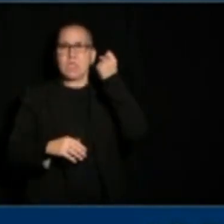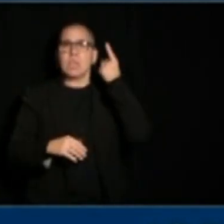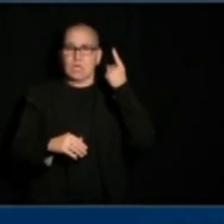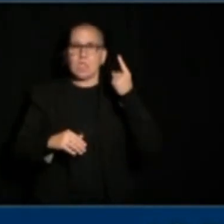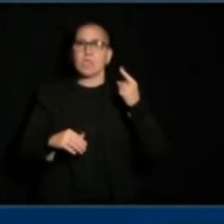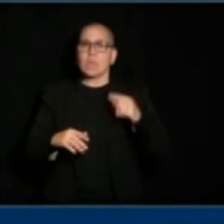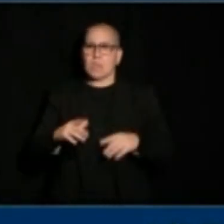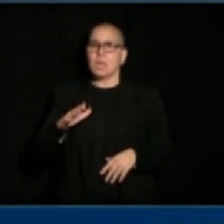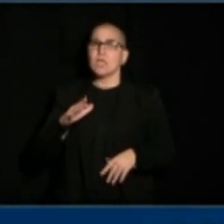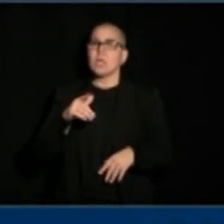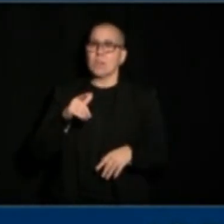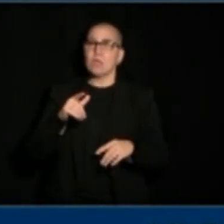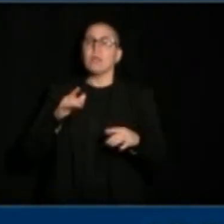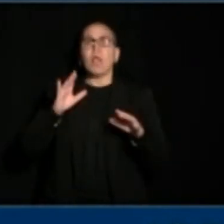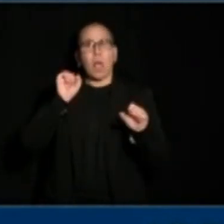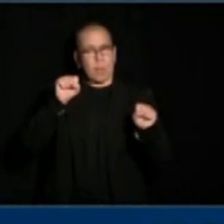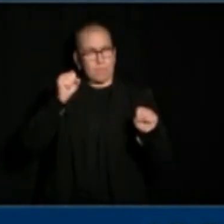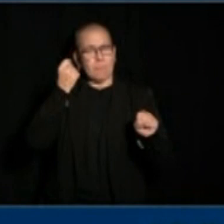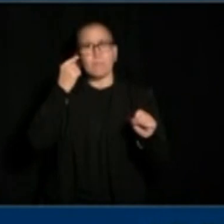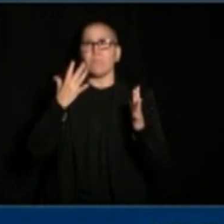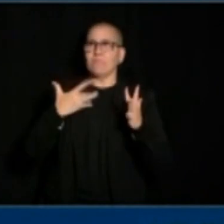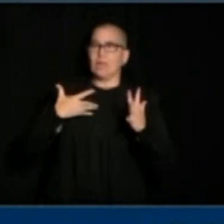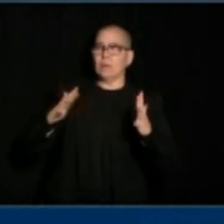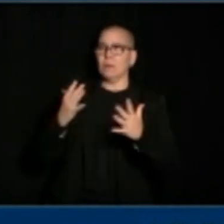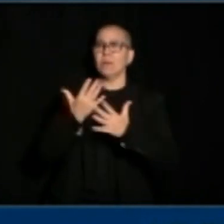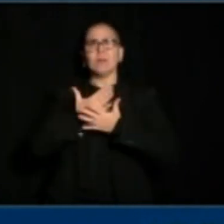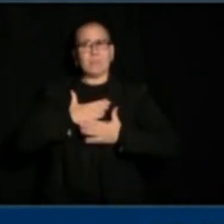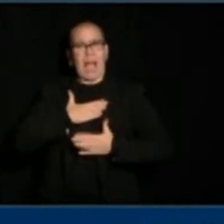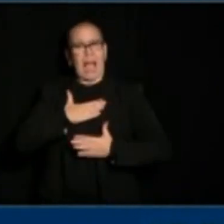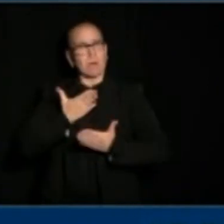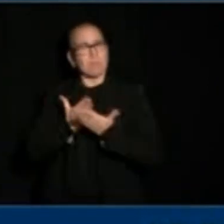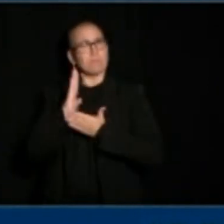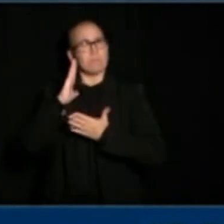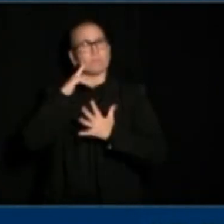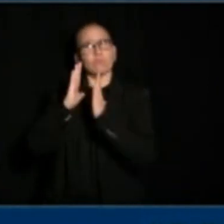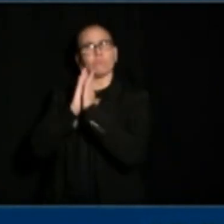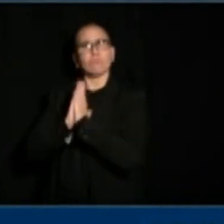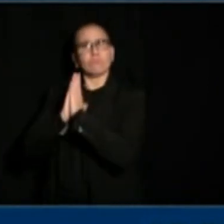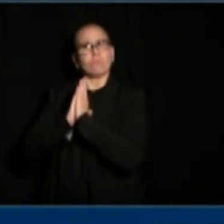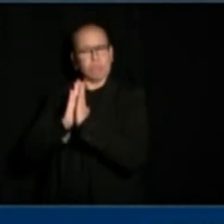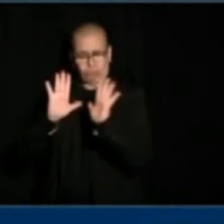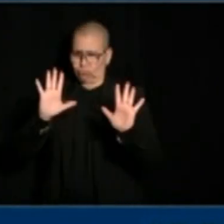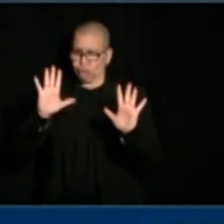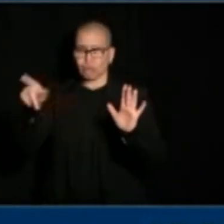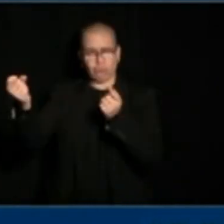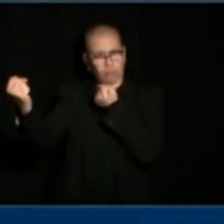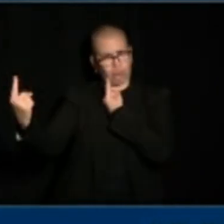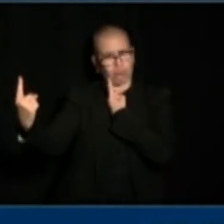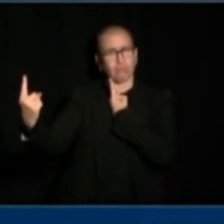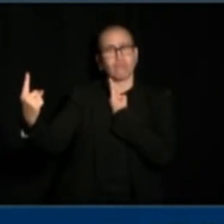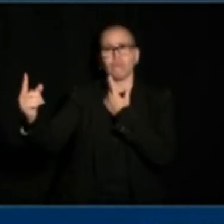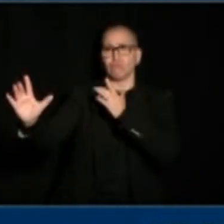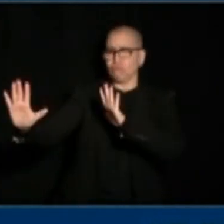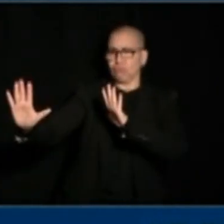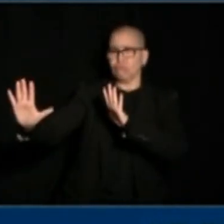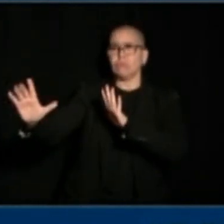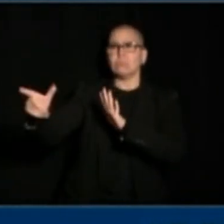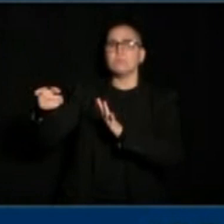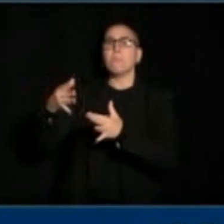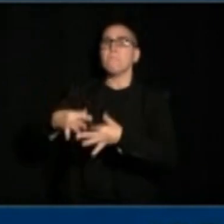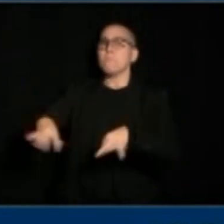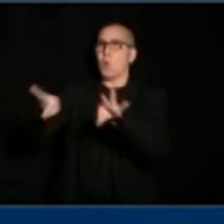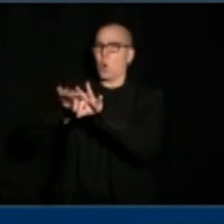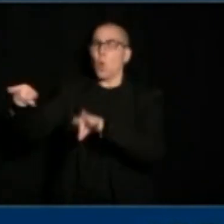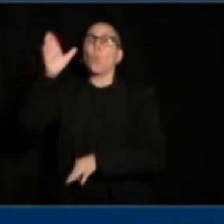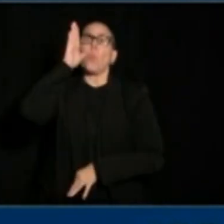They understand, and we understand how important that is. But they also understand and are sending the message that taking care of our